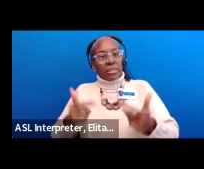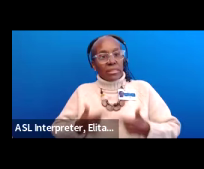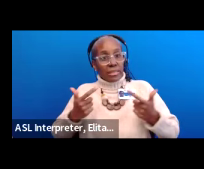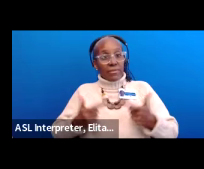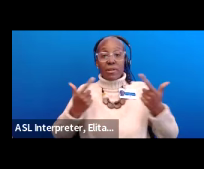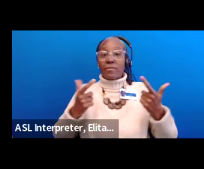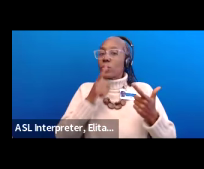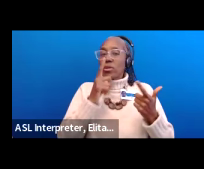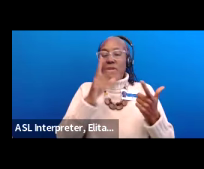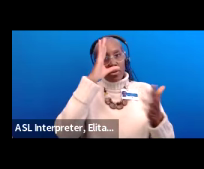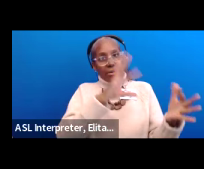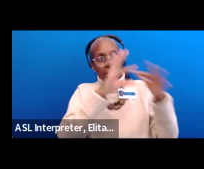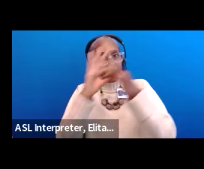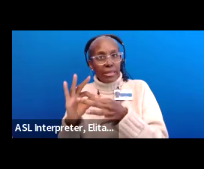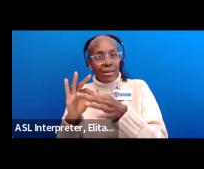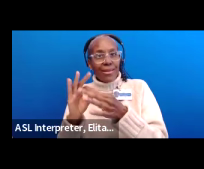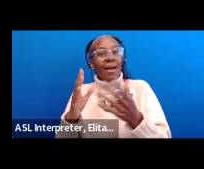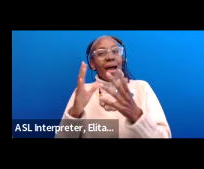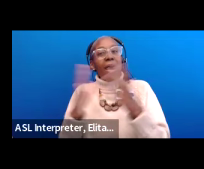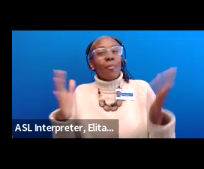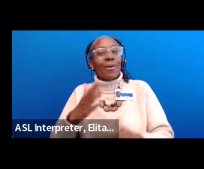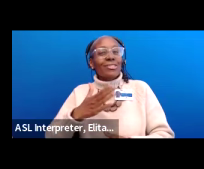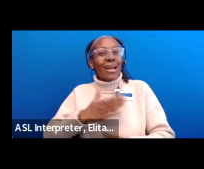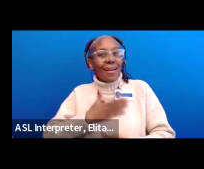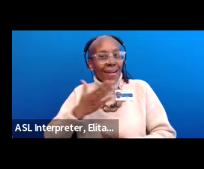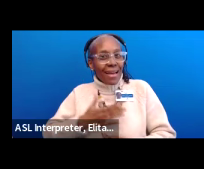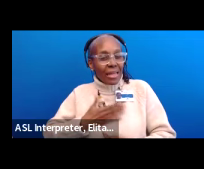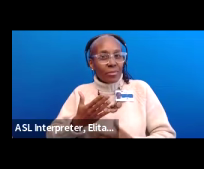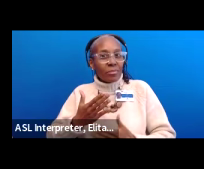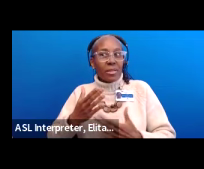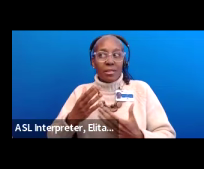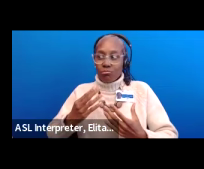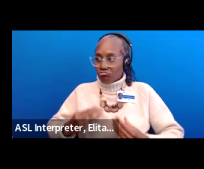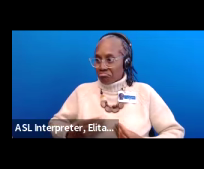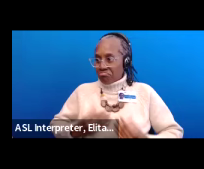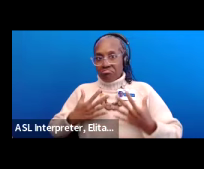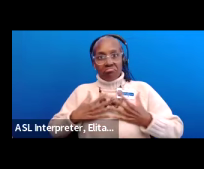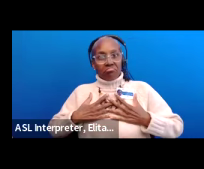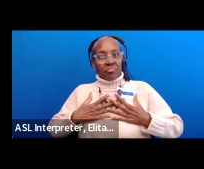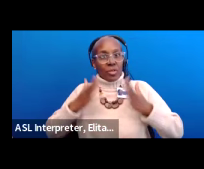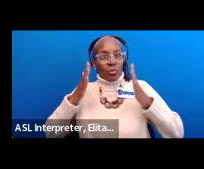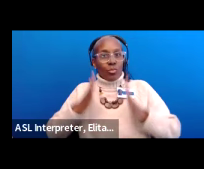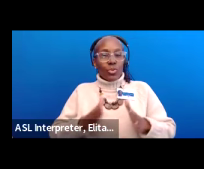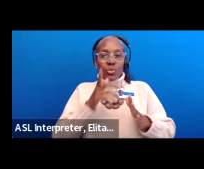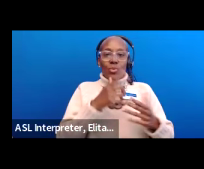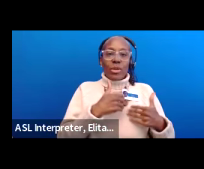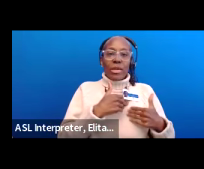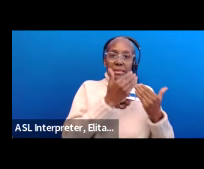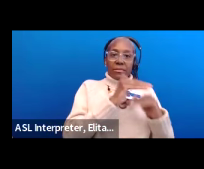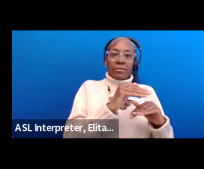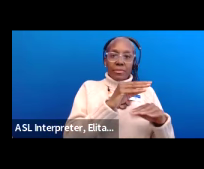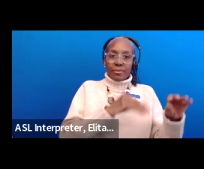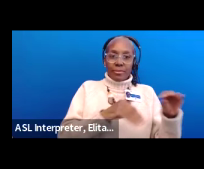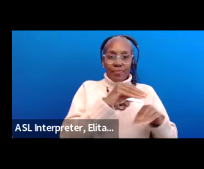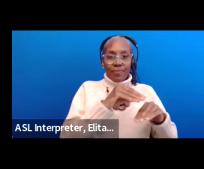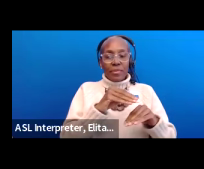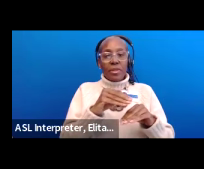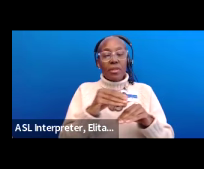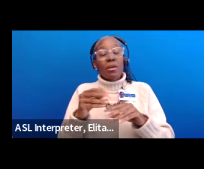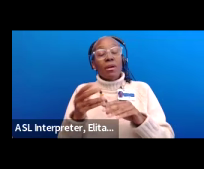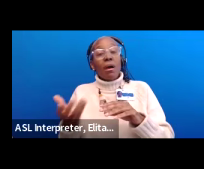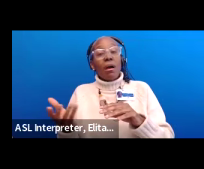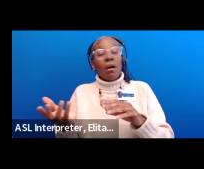always attach that to is the happiness it can really bring someone with limited mobility. I gained more